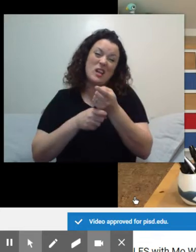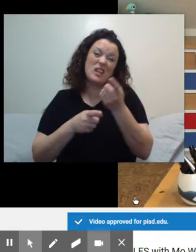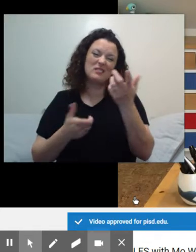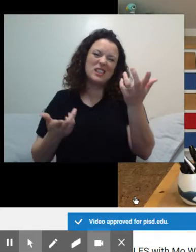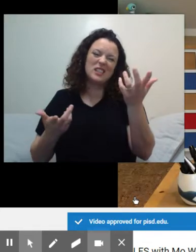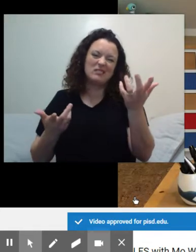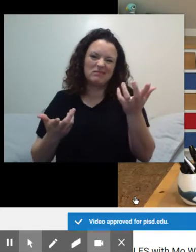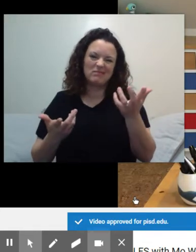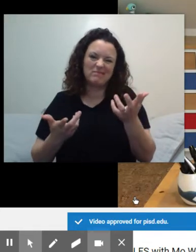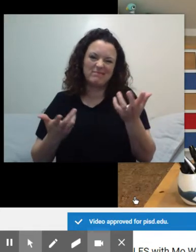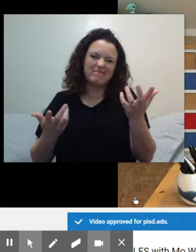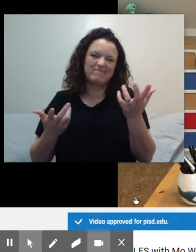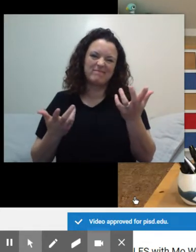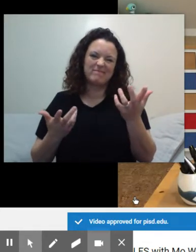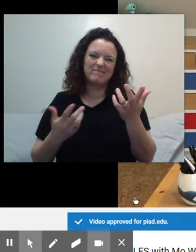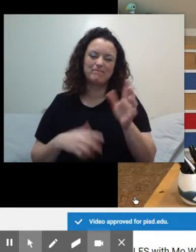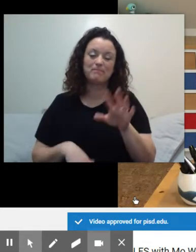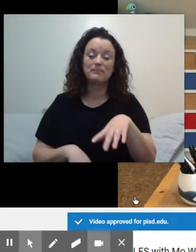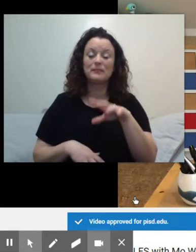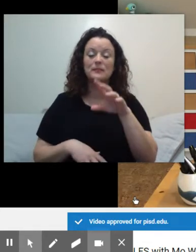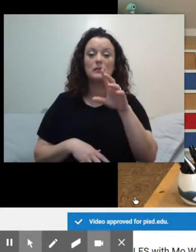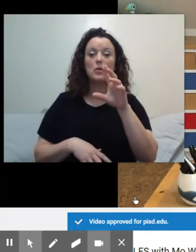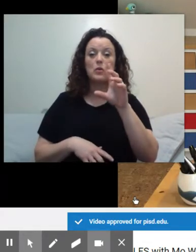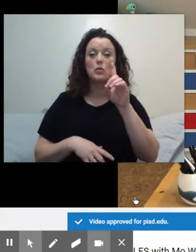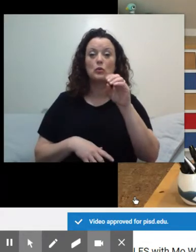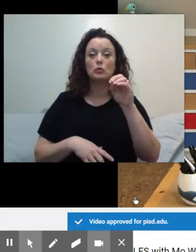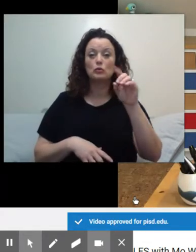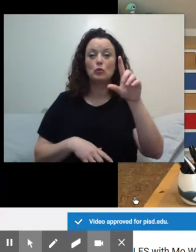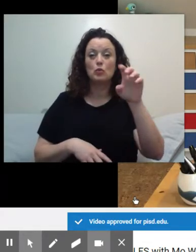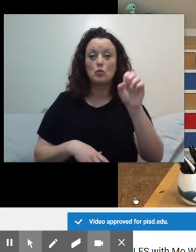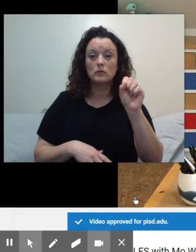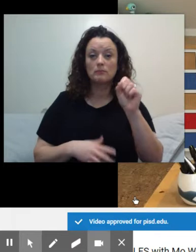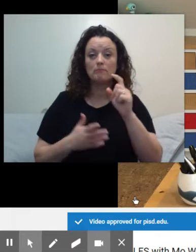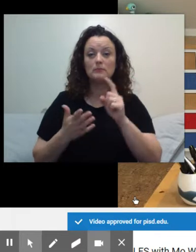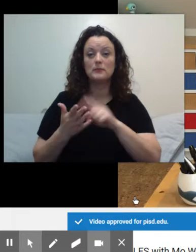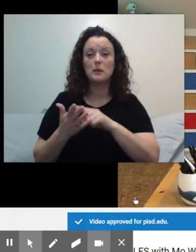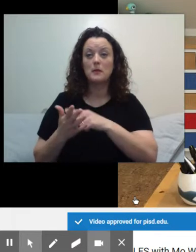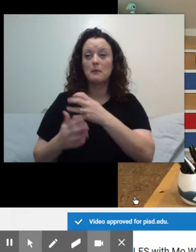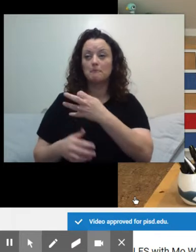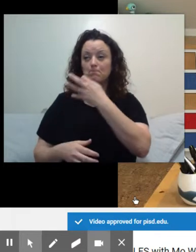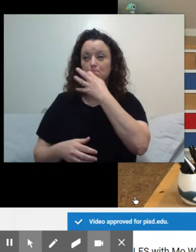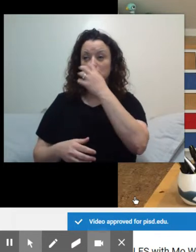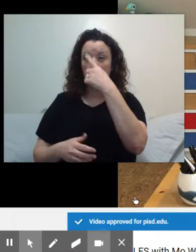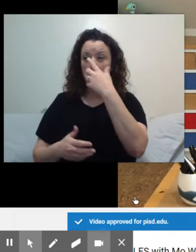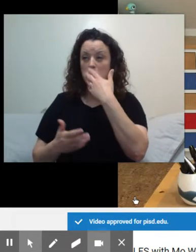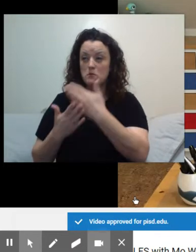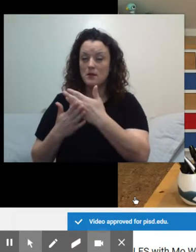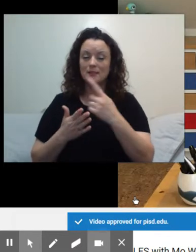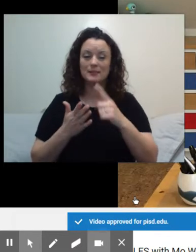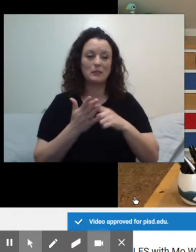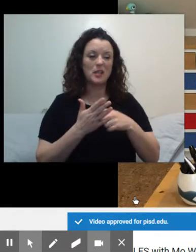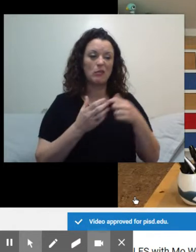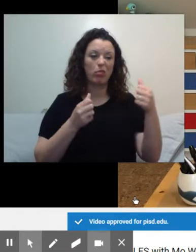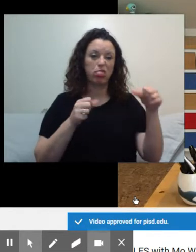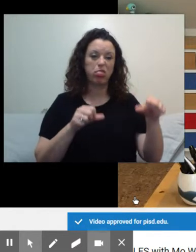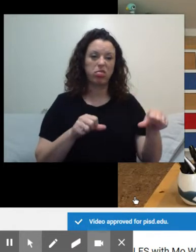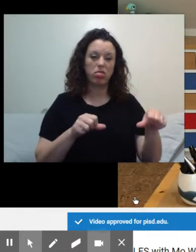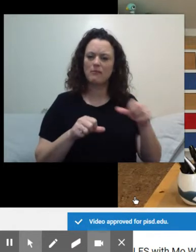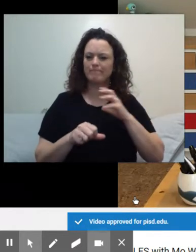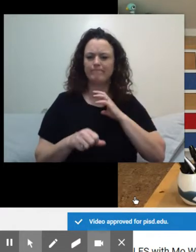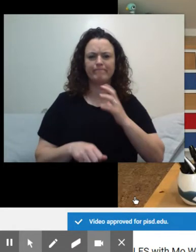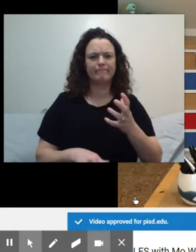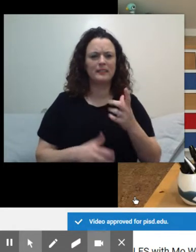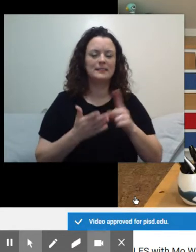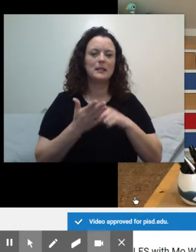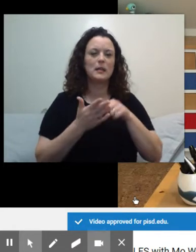Yeah. Here's the thing about doodles. They don't always work out. That's okay. Sometimes you make a drawing that just